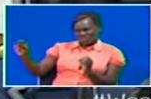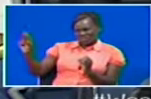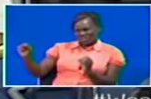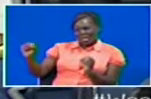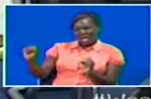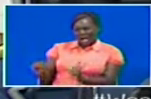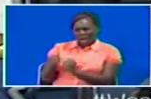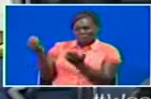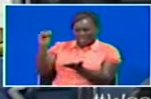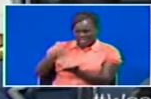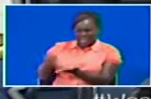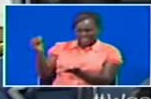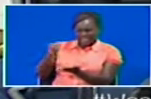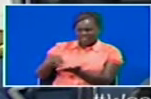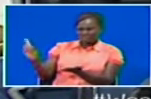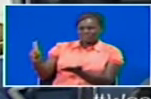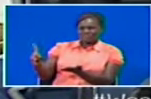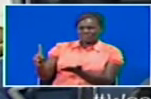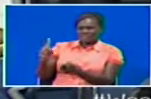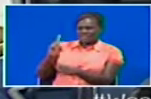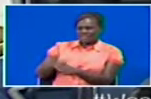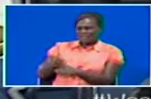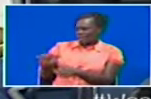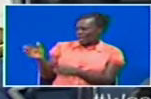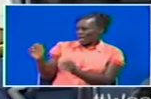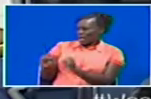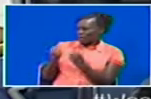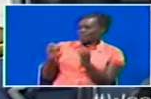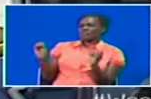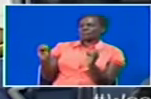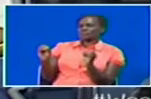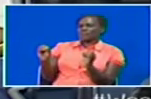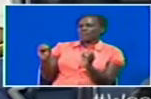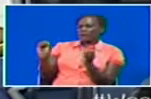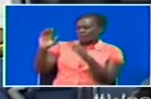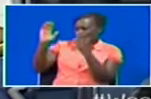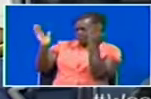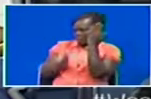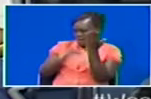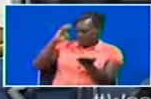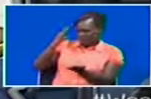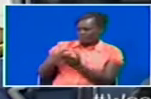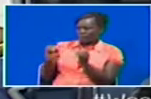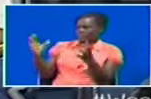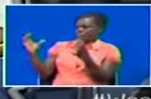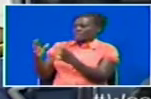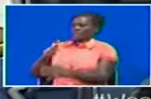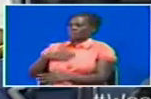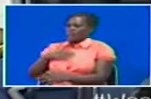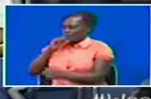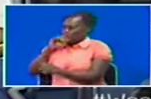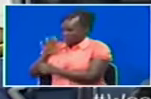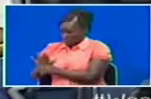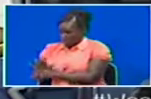always happen like that. And even that time, it didn't happen in bad faith, you know? My party is very